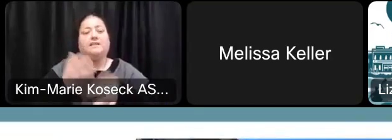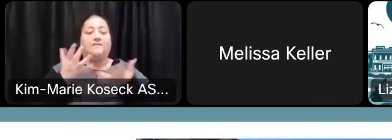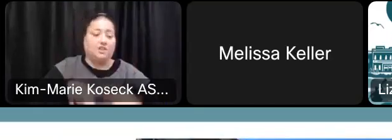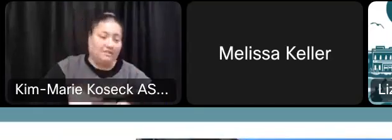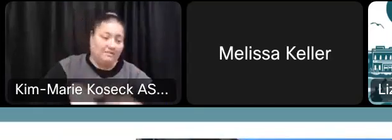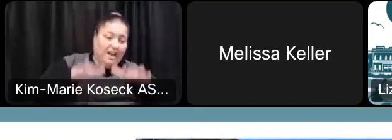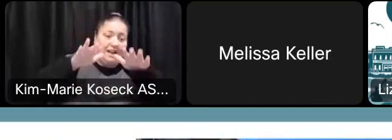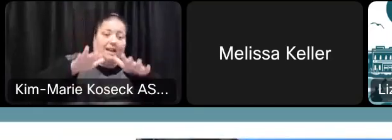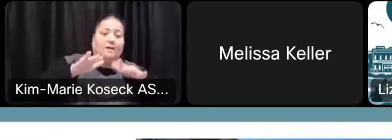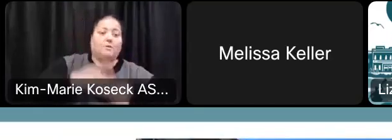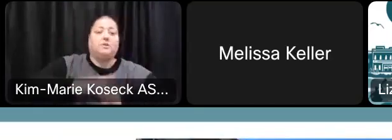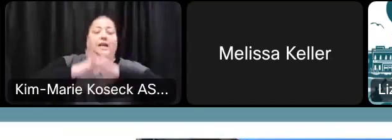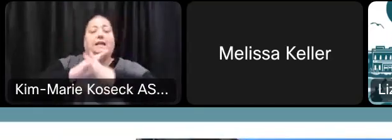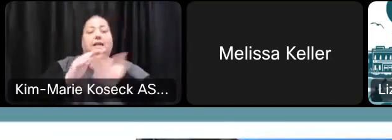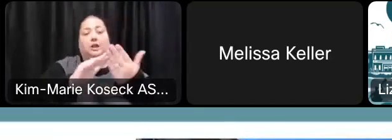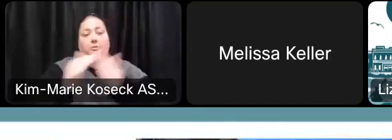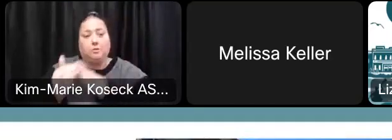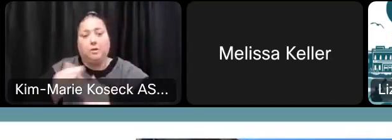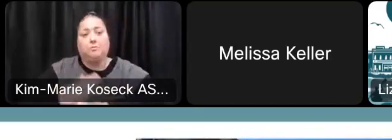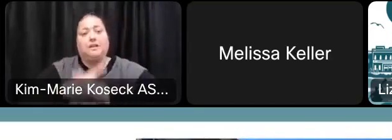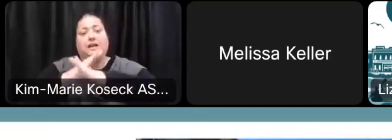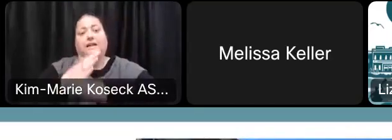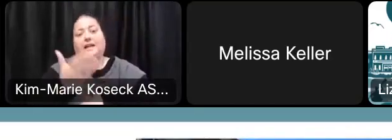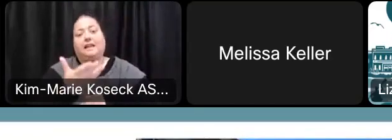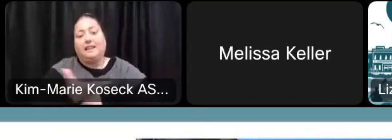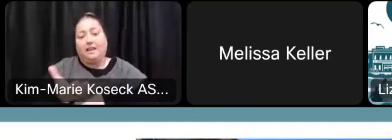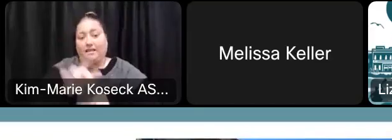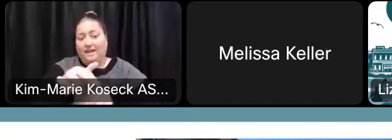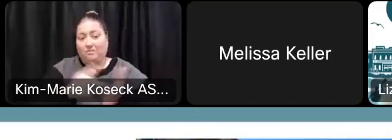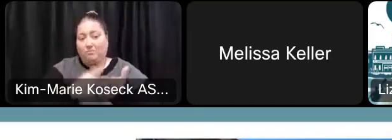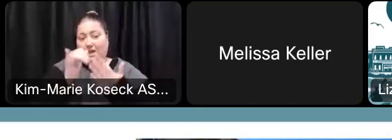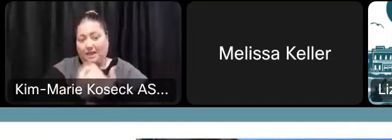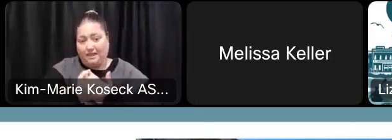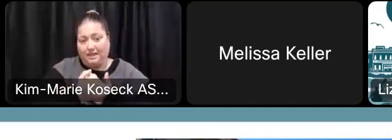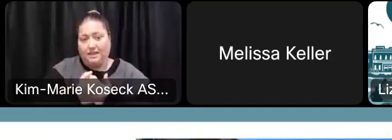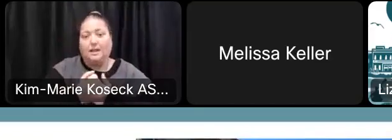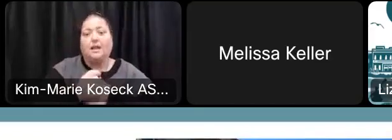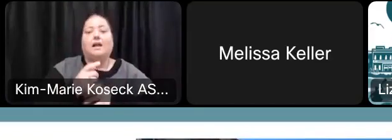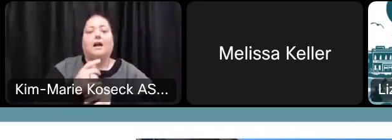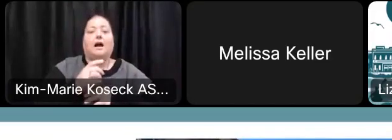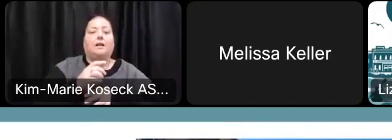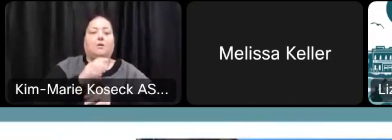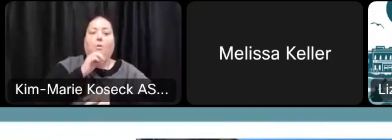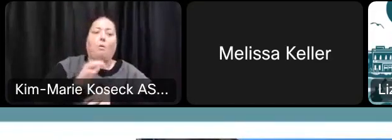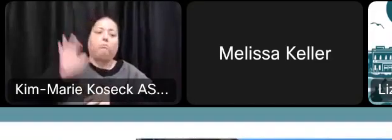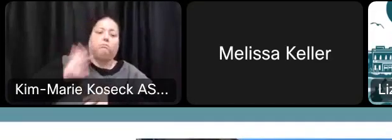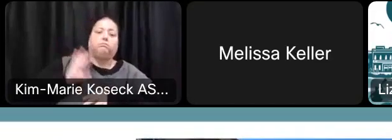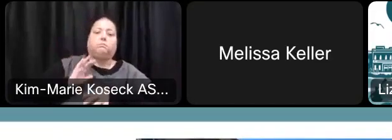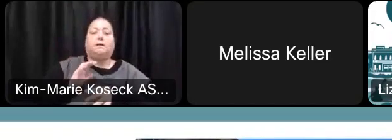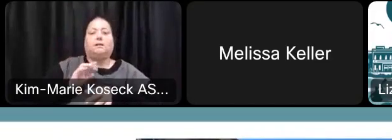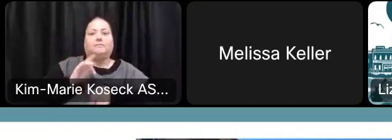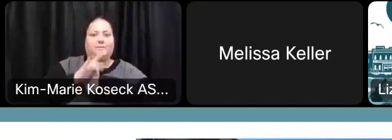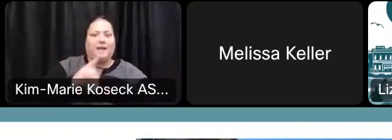while we were protecting the community, we were protecting assets like this project. We took a former abandoned